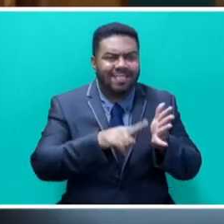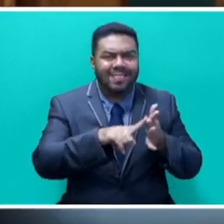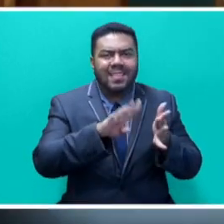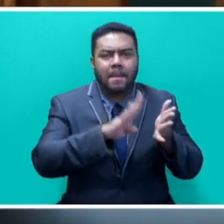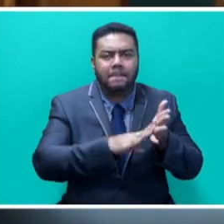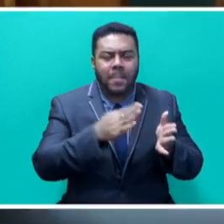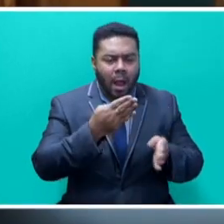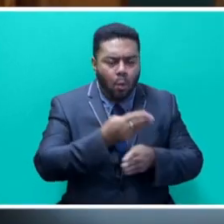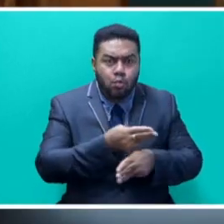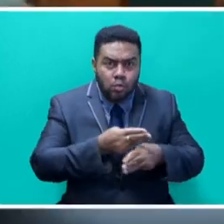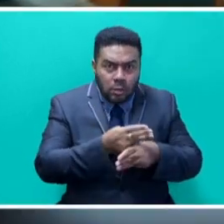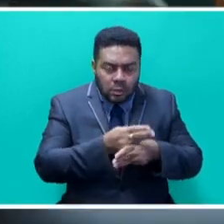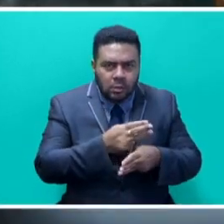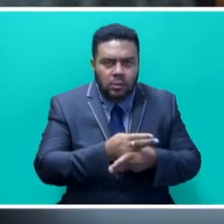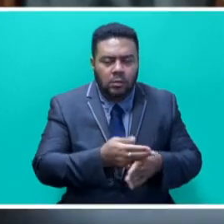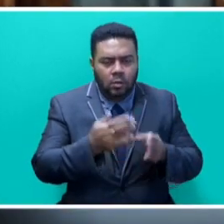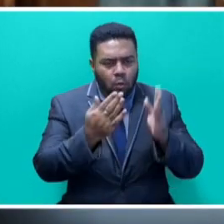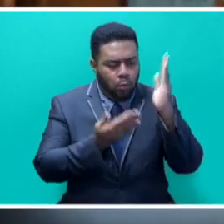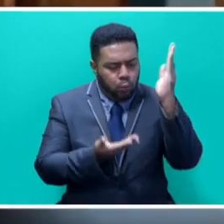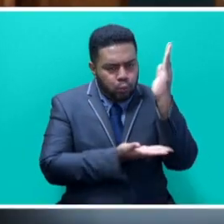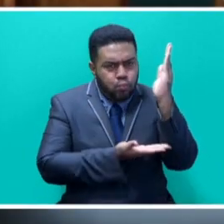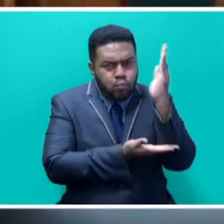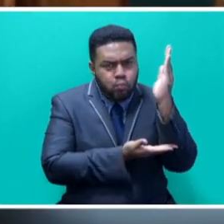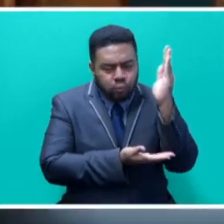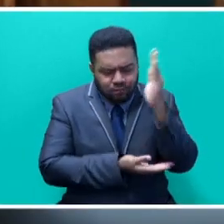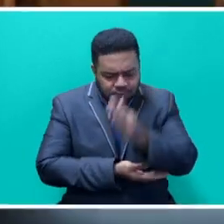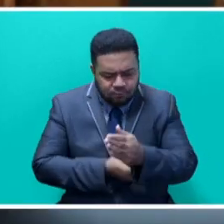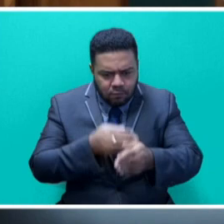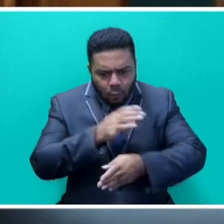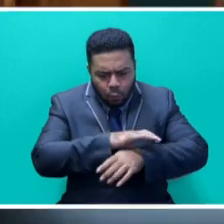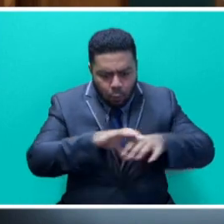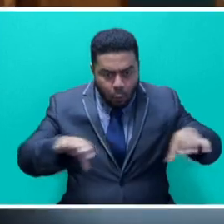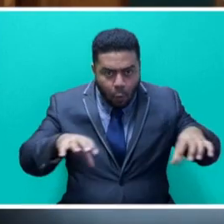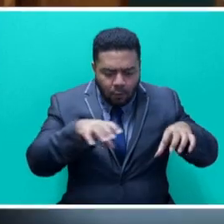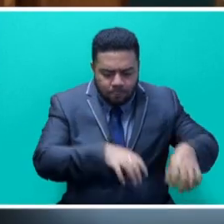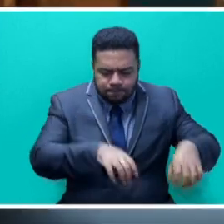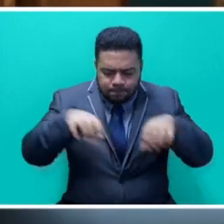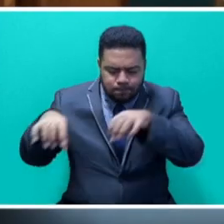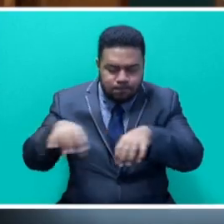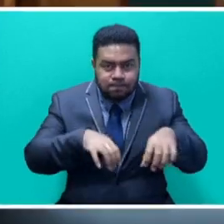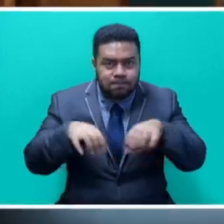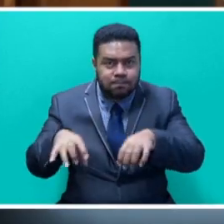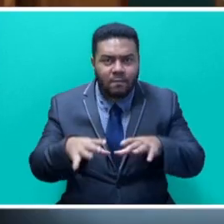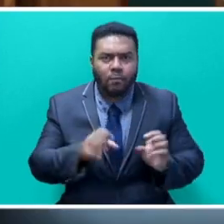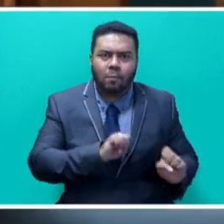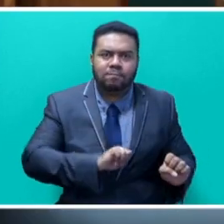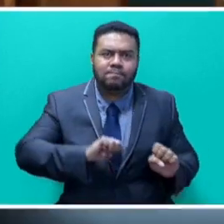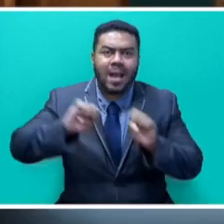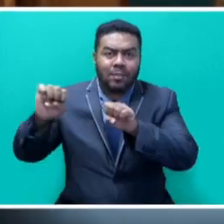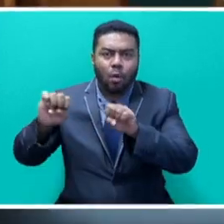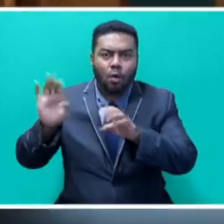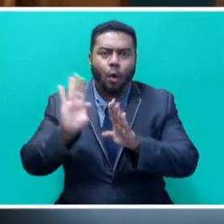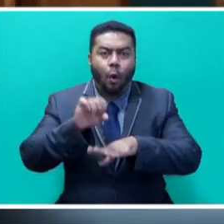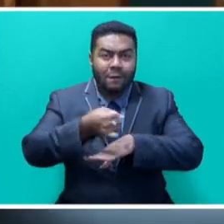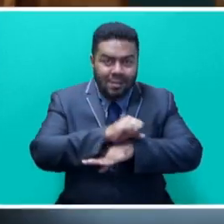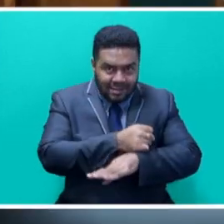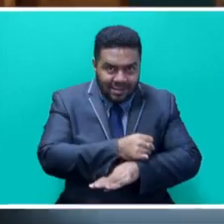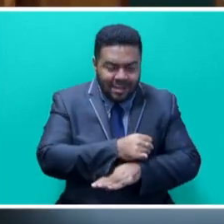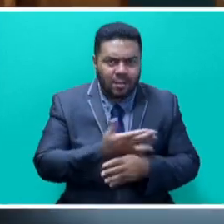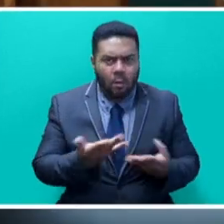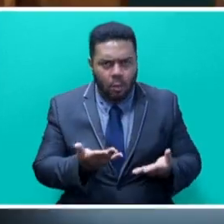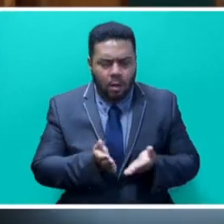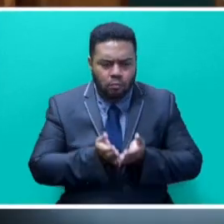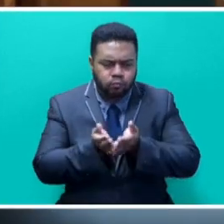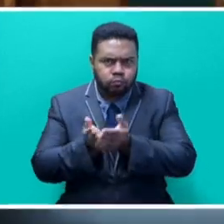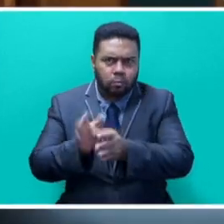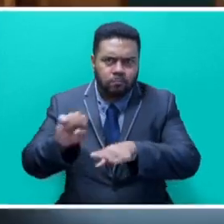and native species exported by various companies in the sector. The Ministry's role has been to